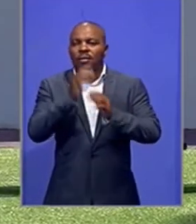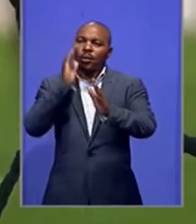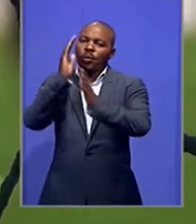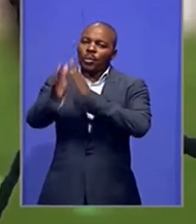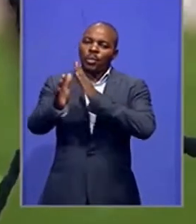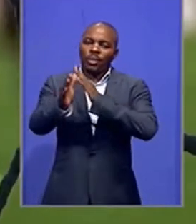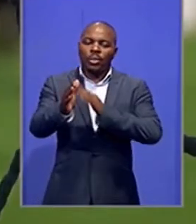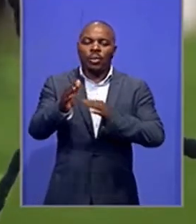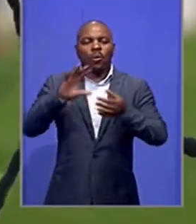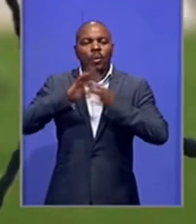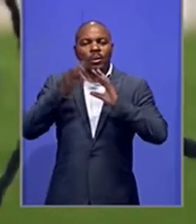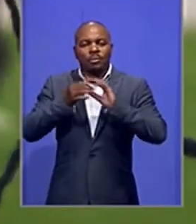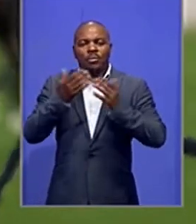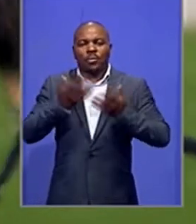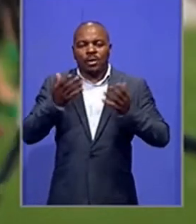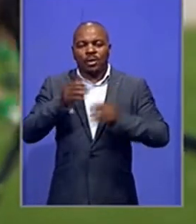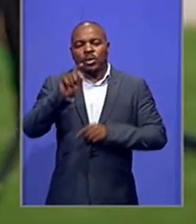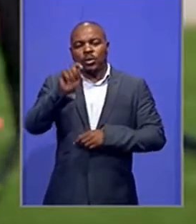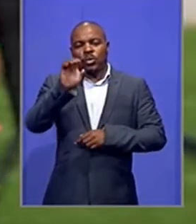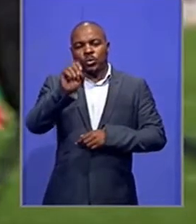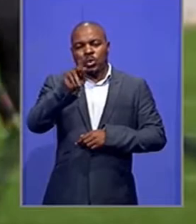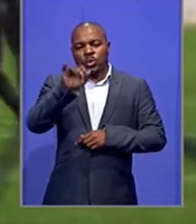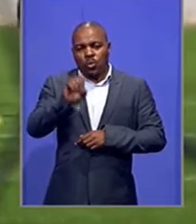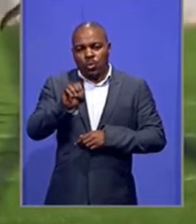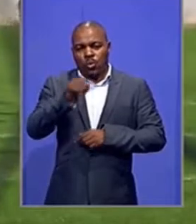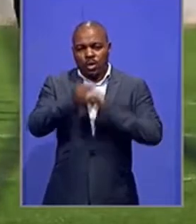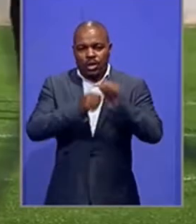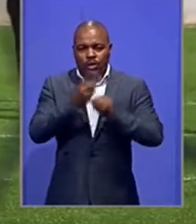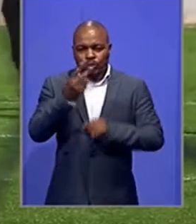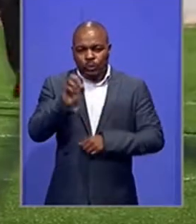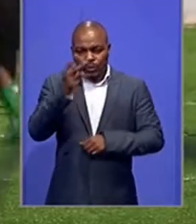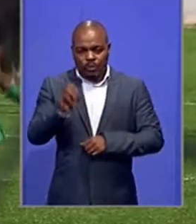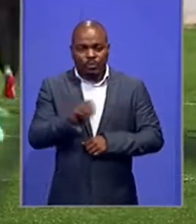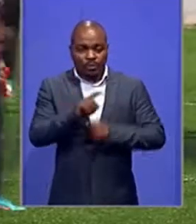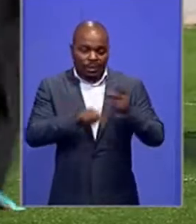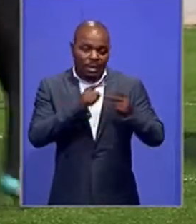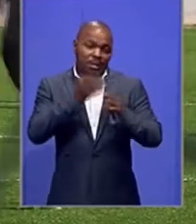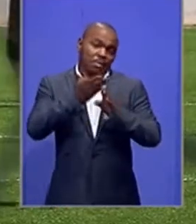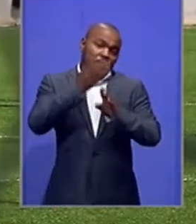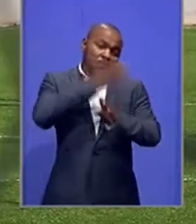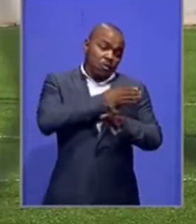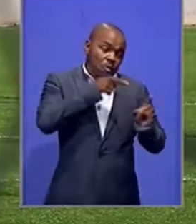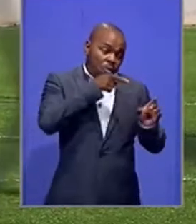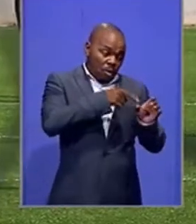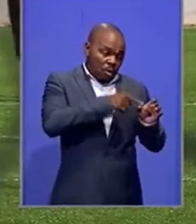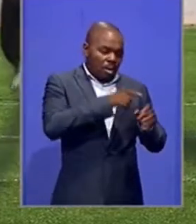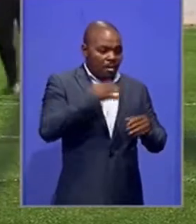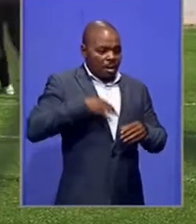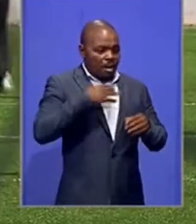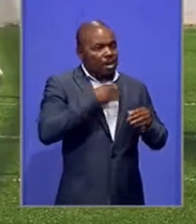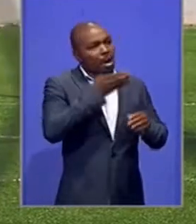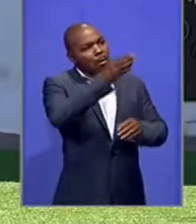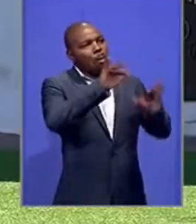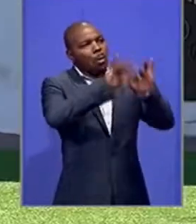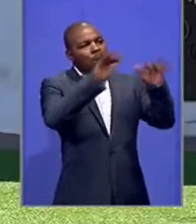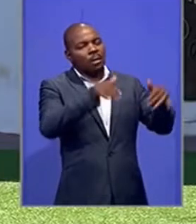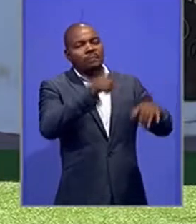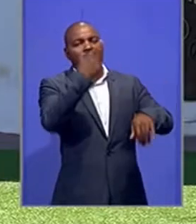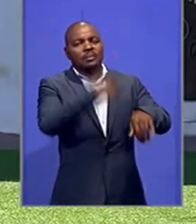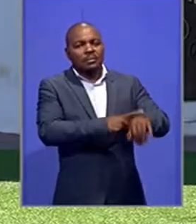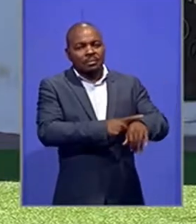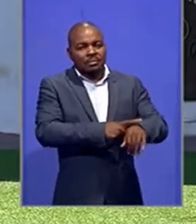Tokyo tsa 2020. Sena se etsaetse hang ka mora hore Banyana Banyana e bapale mohopong wa lefatshe kgetlo la pele. Ketsahalo eo